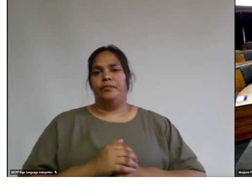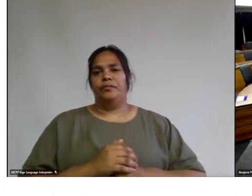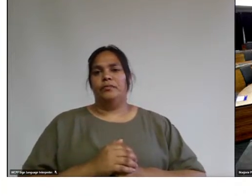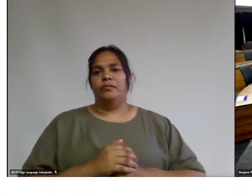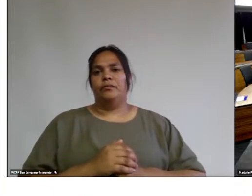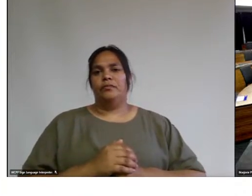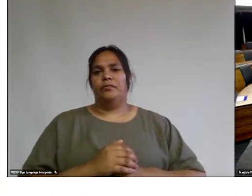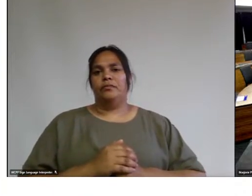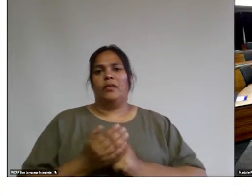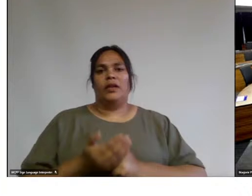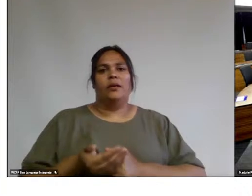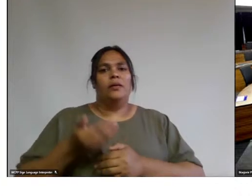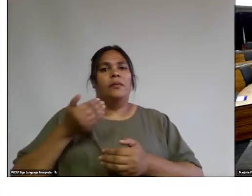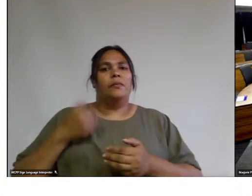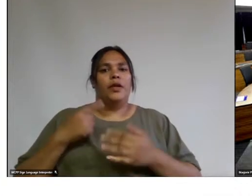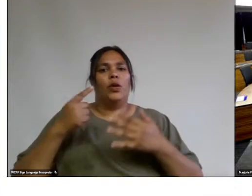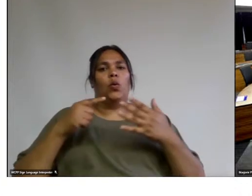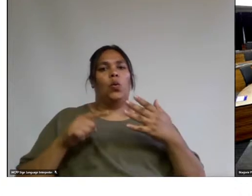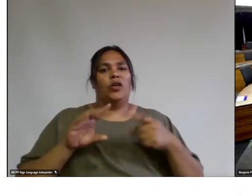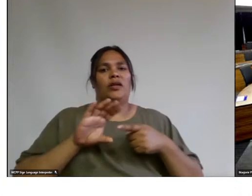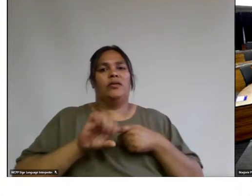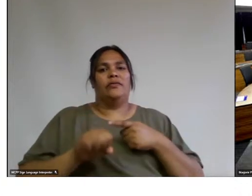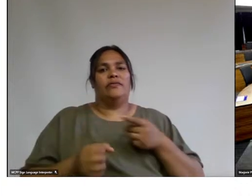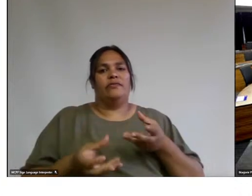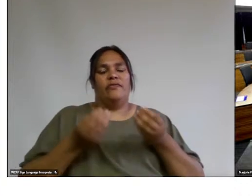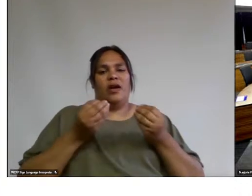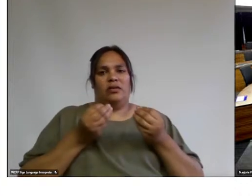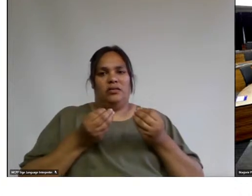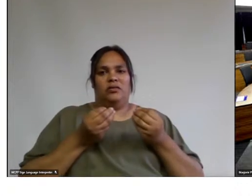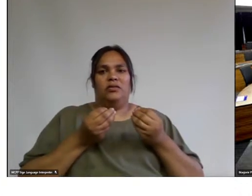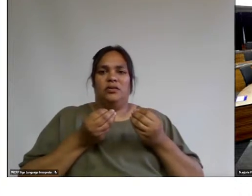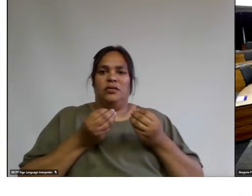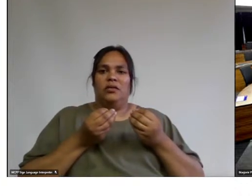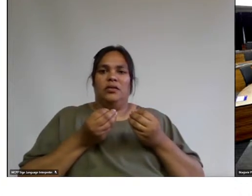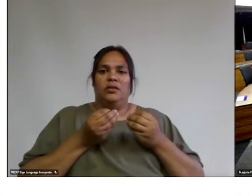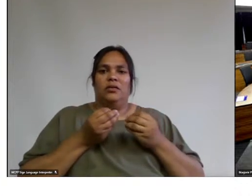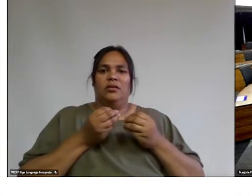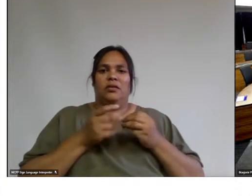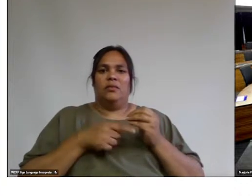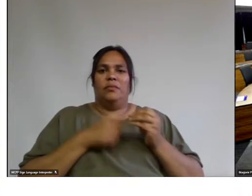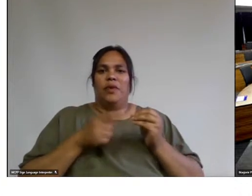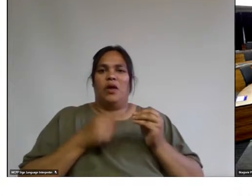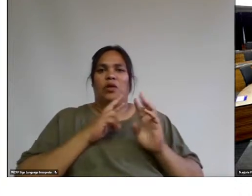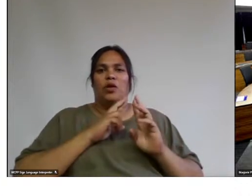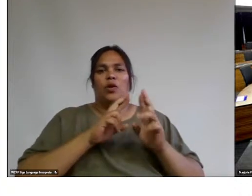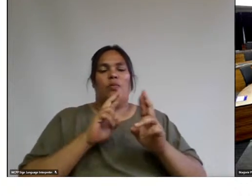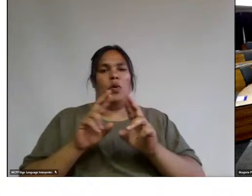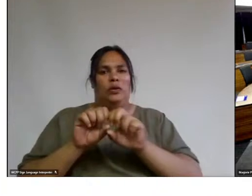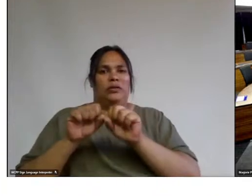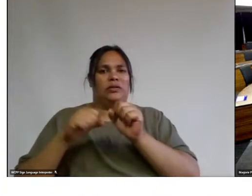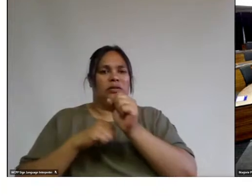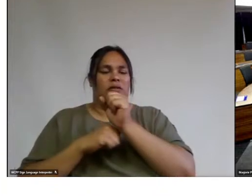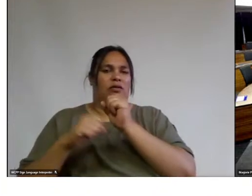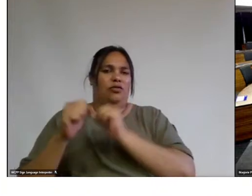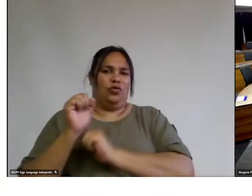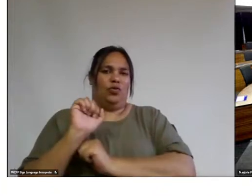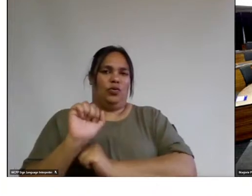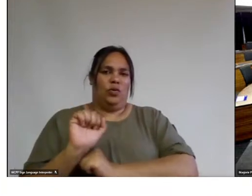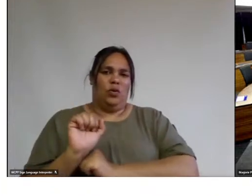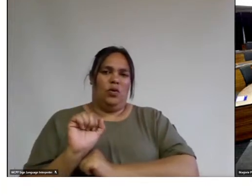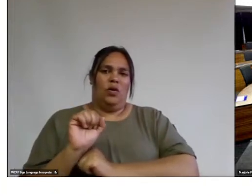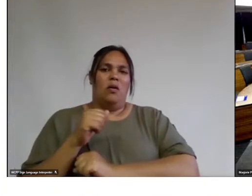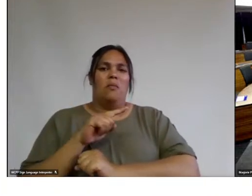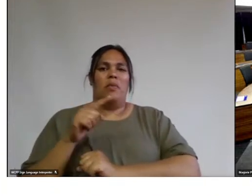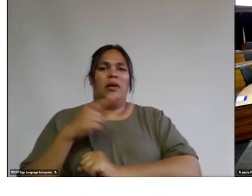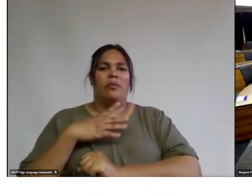predetermined audit findings in terms of the reporting. Now, I'd like